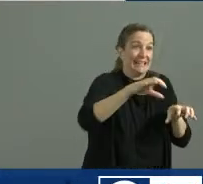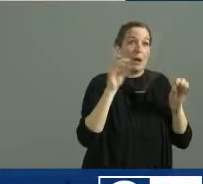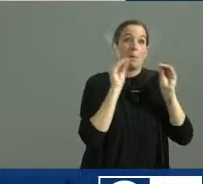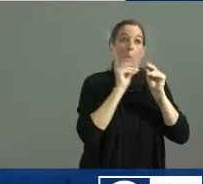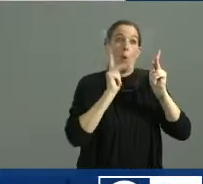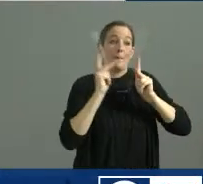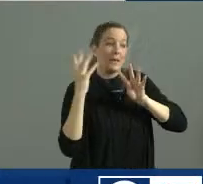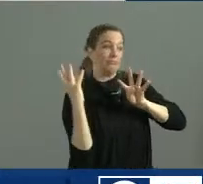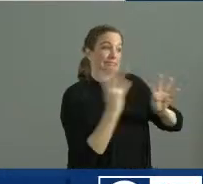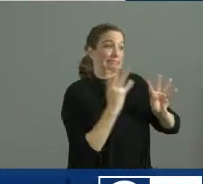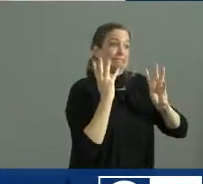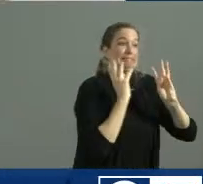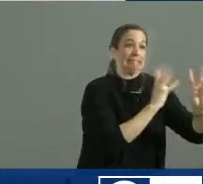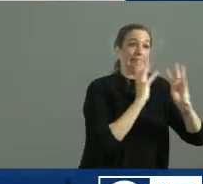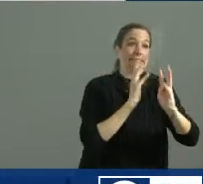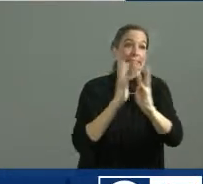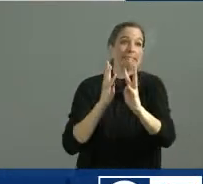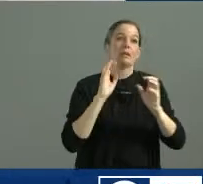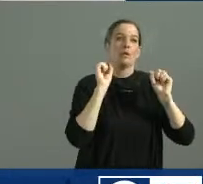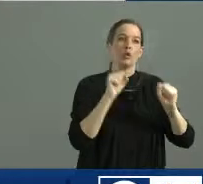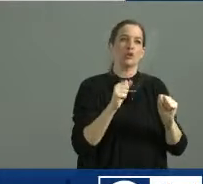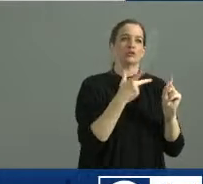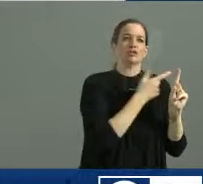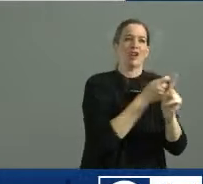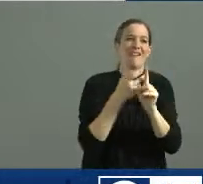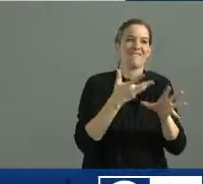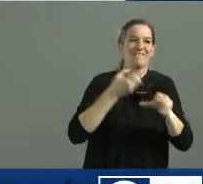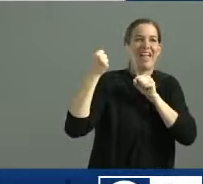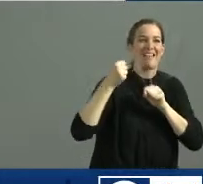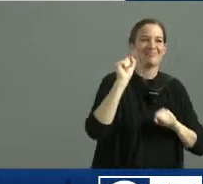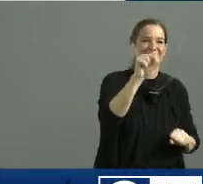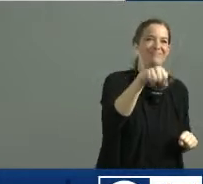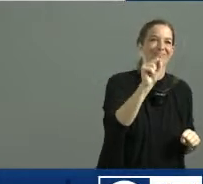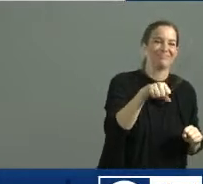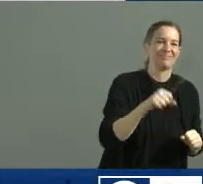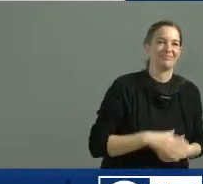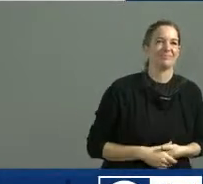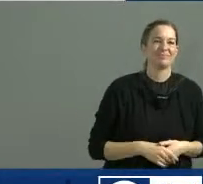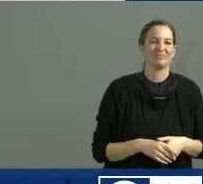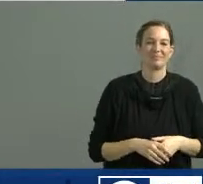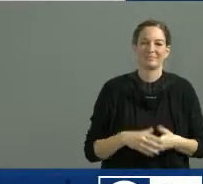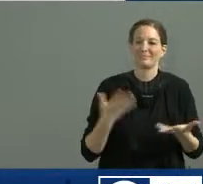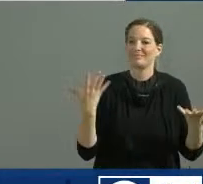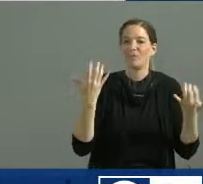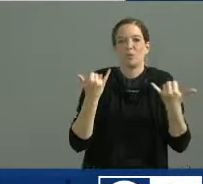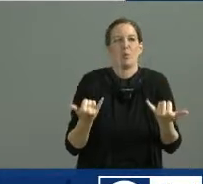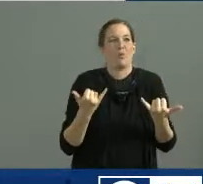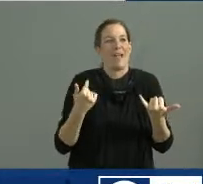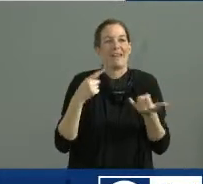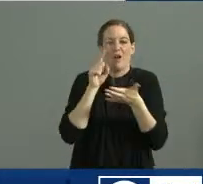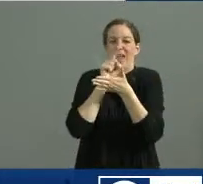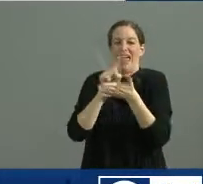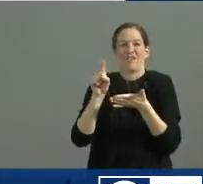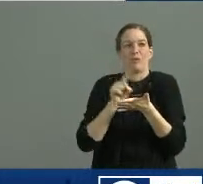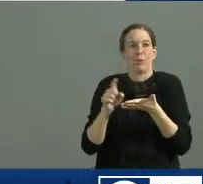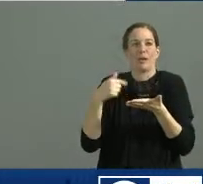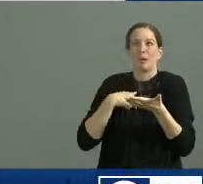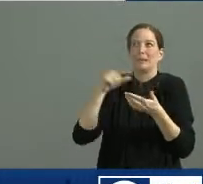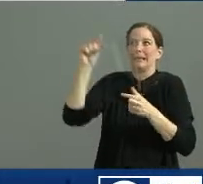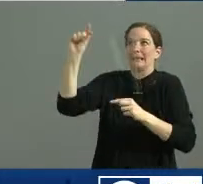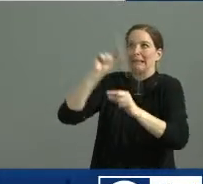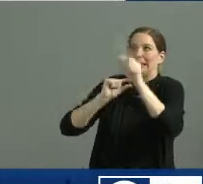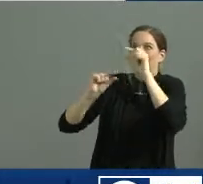have to prioritize and we're getting a certain number of doses each week, and we have to pull certain numbers off